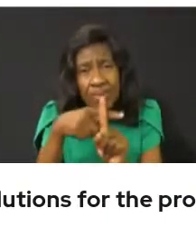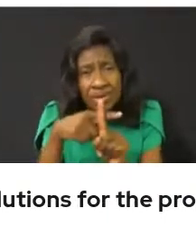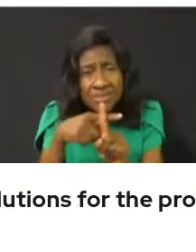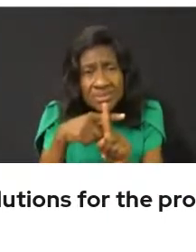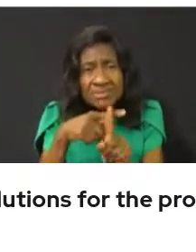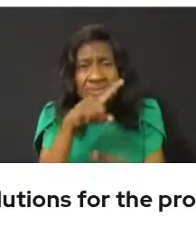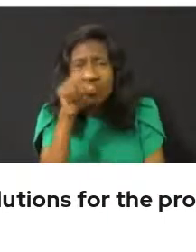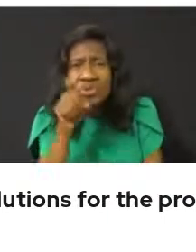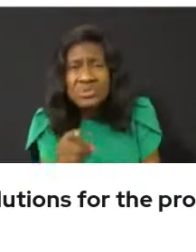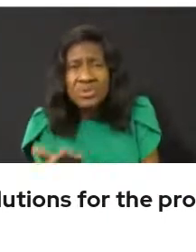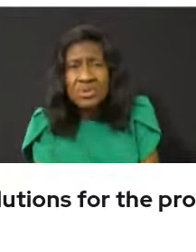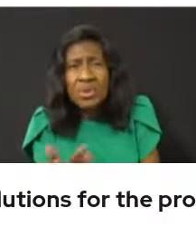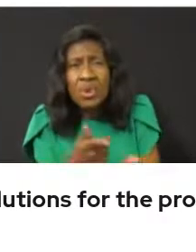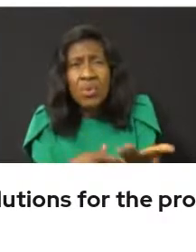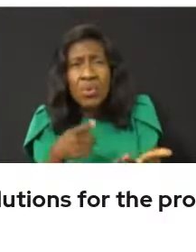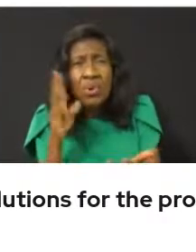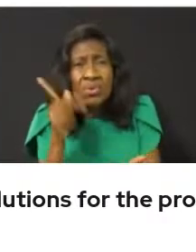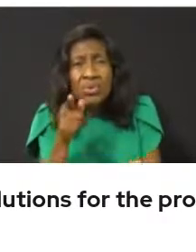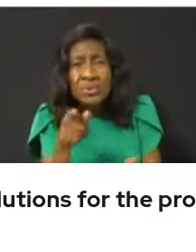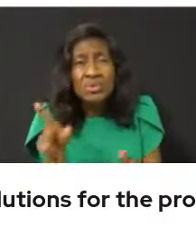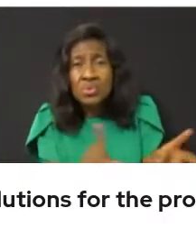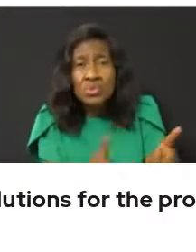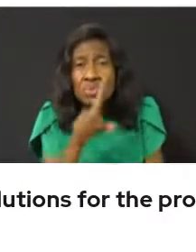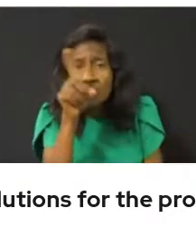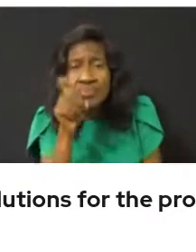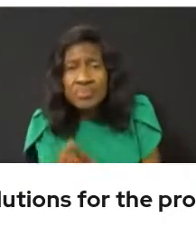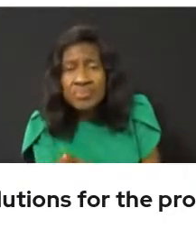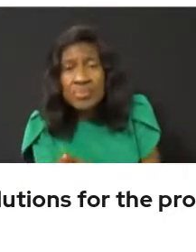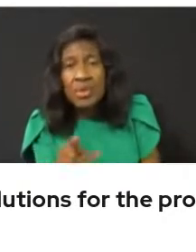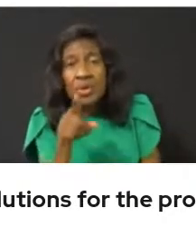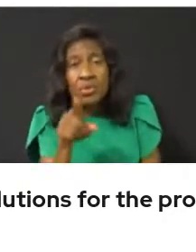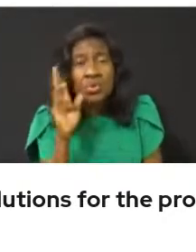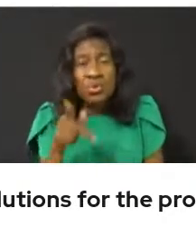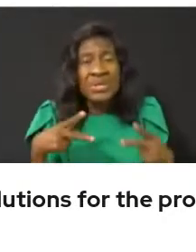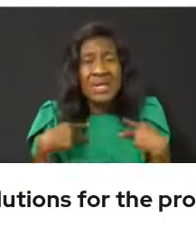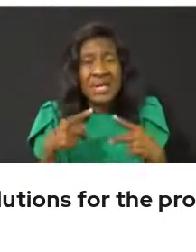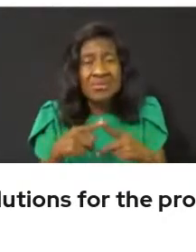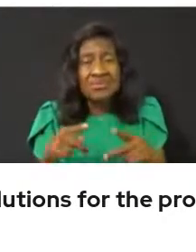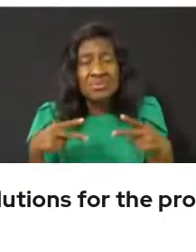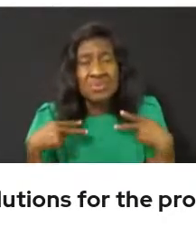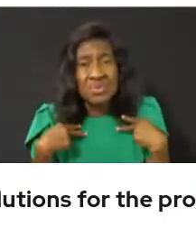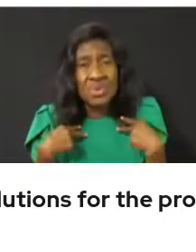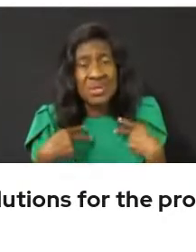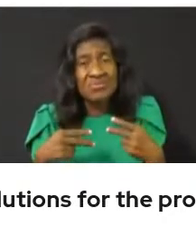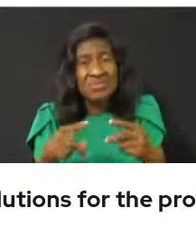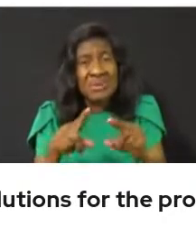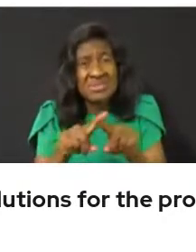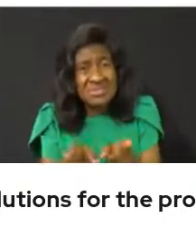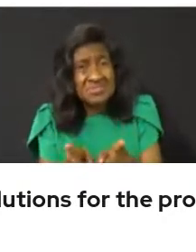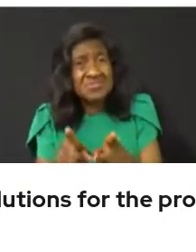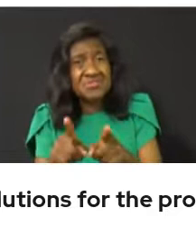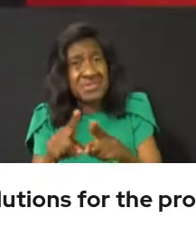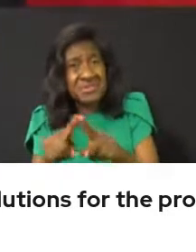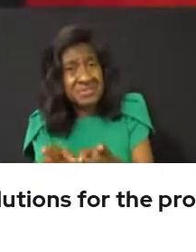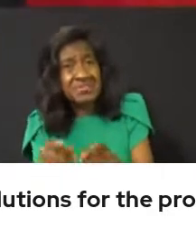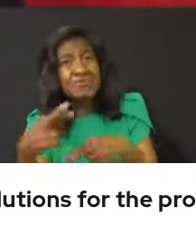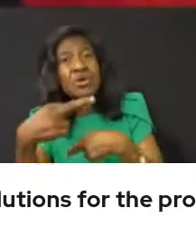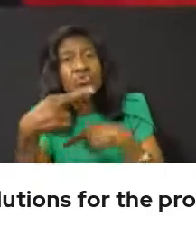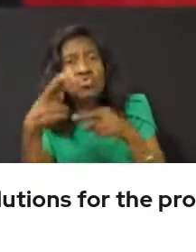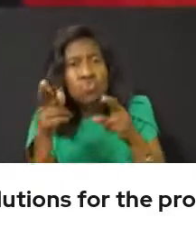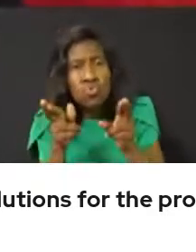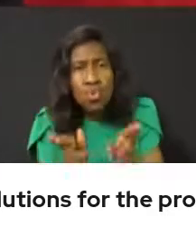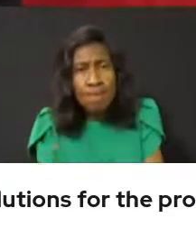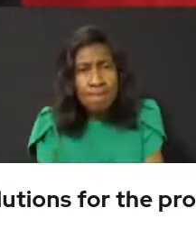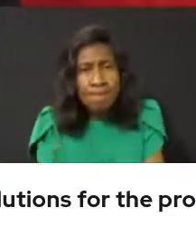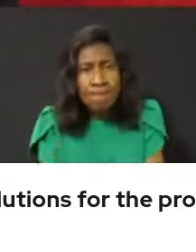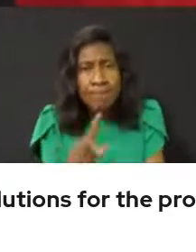You will have to reserve some rooms because those persons may need to stay longer. What will happen in a